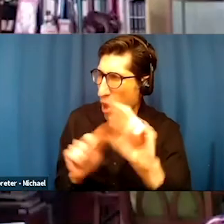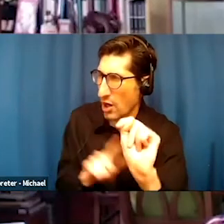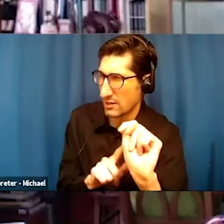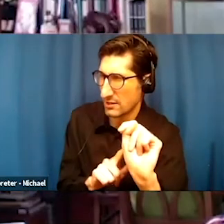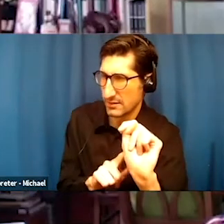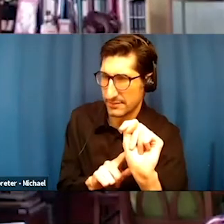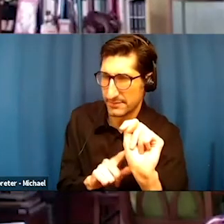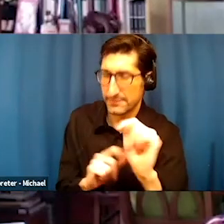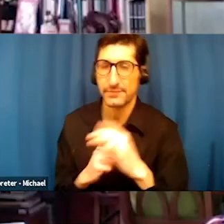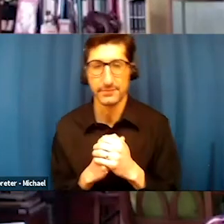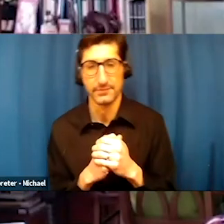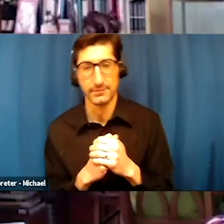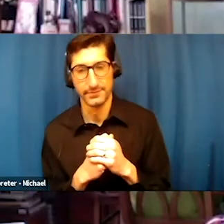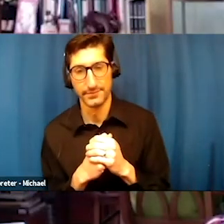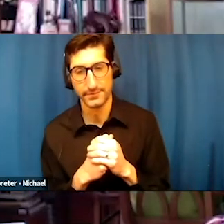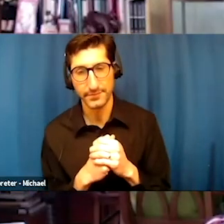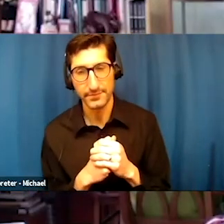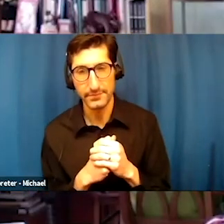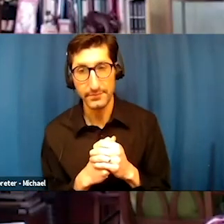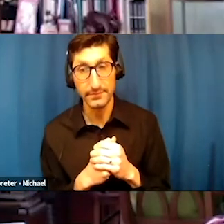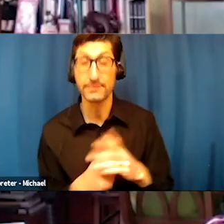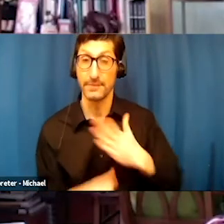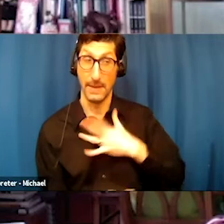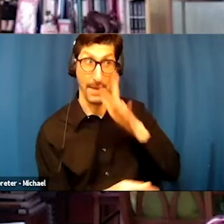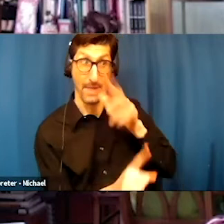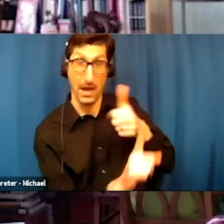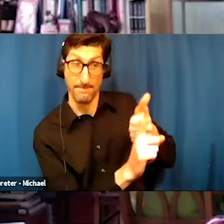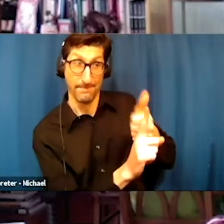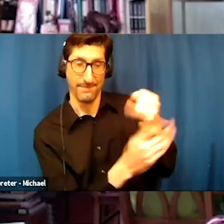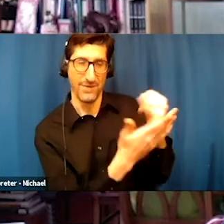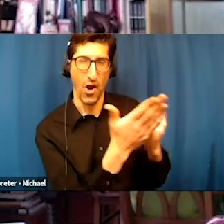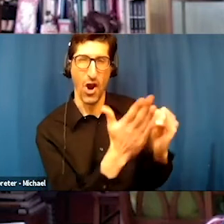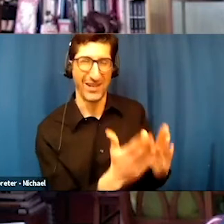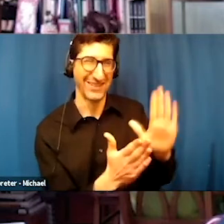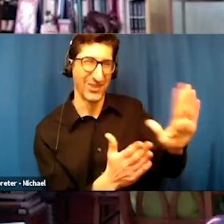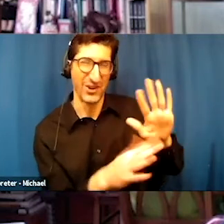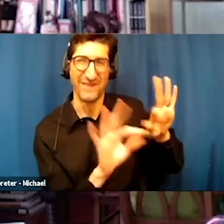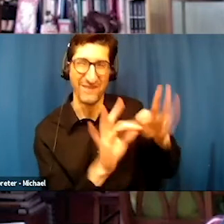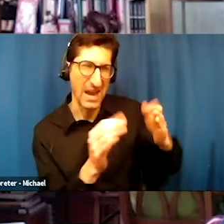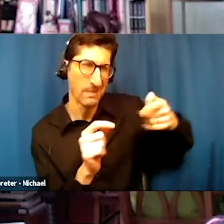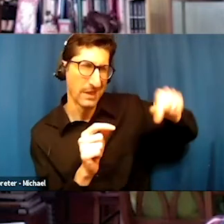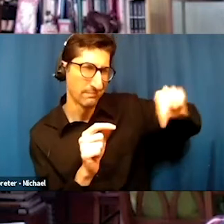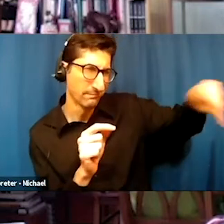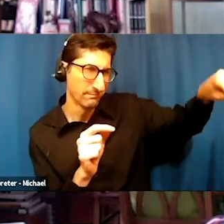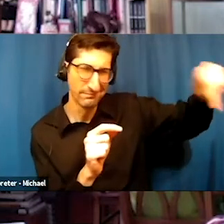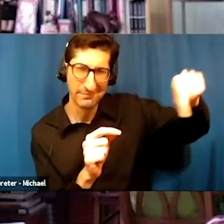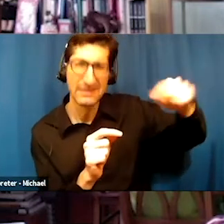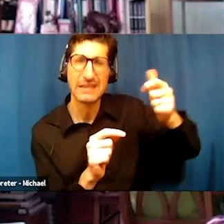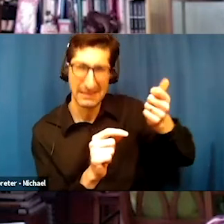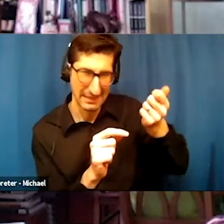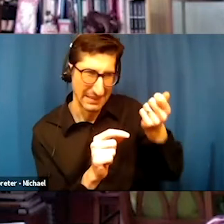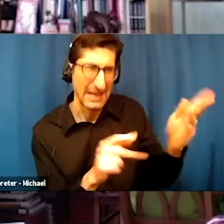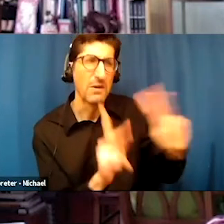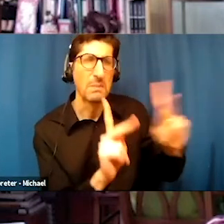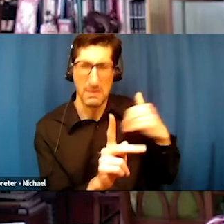Well, I mean, my mom was an artist. My mom's side of the family had a, had and has a lot of